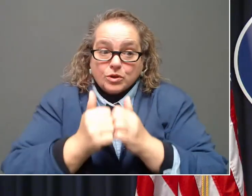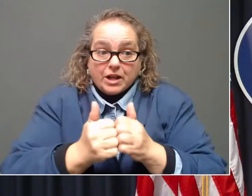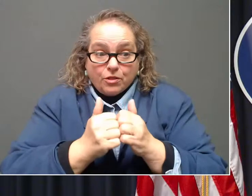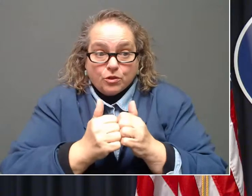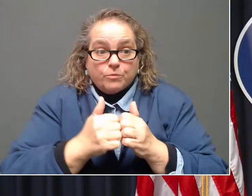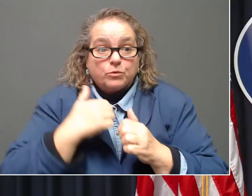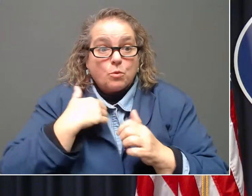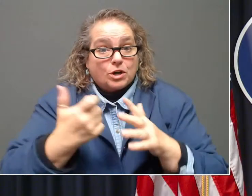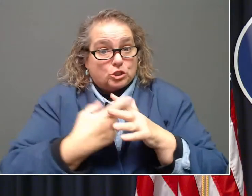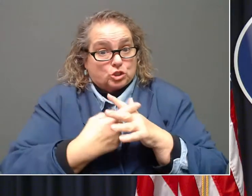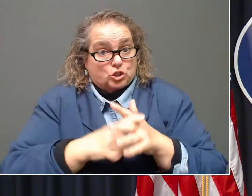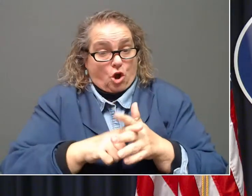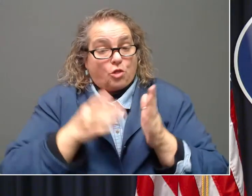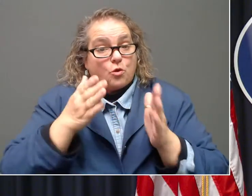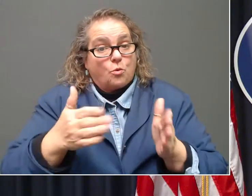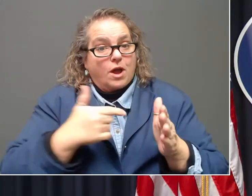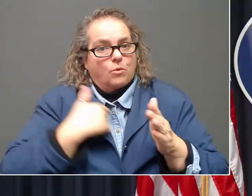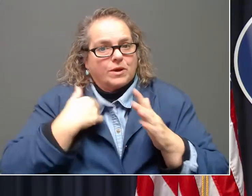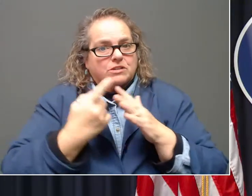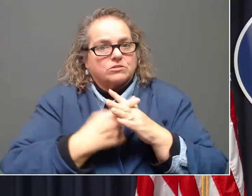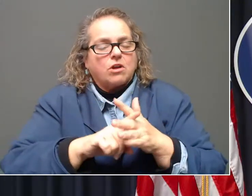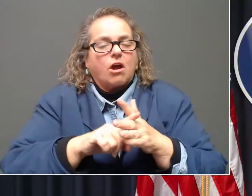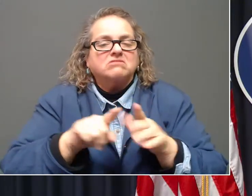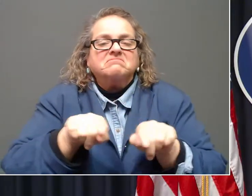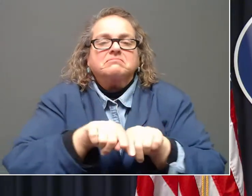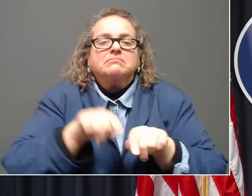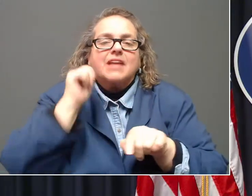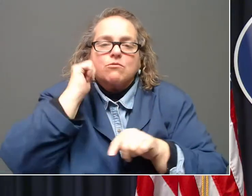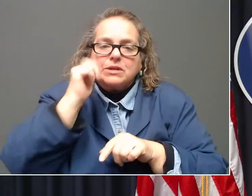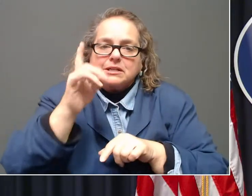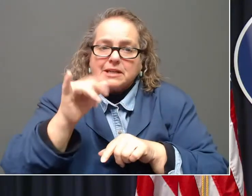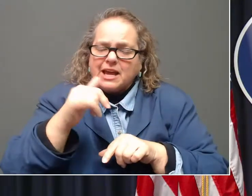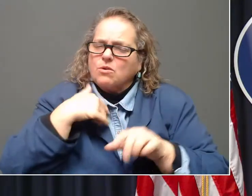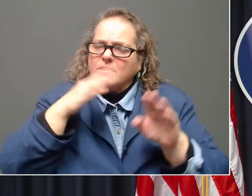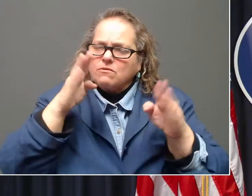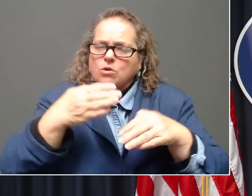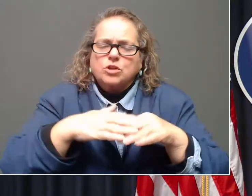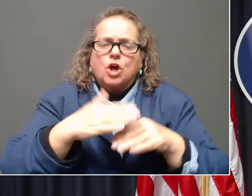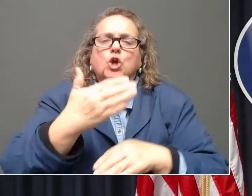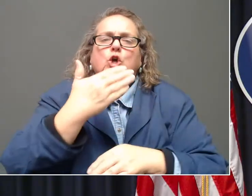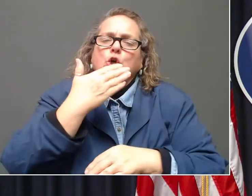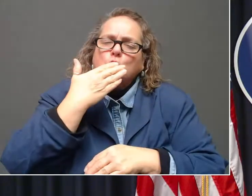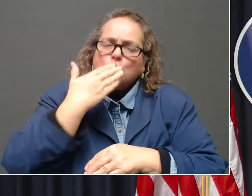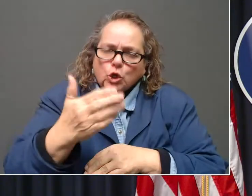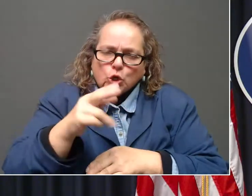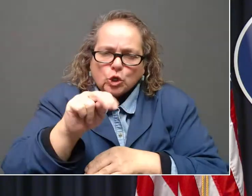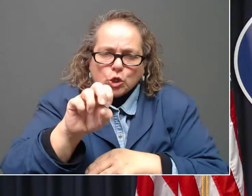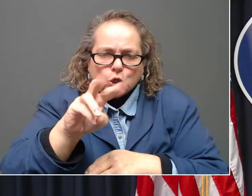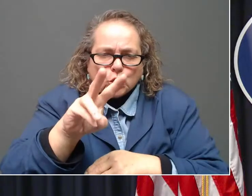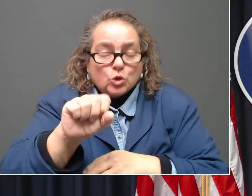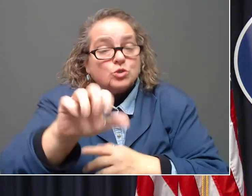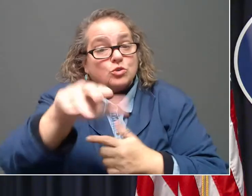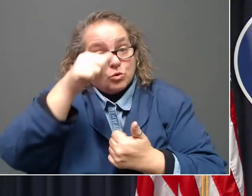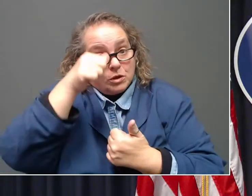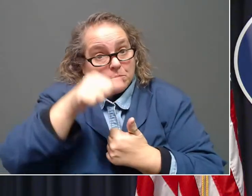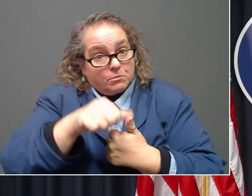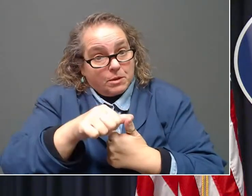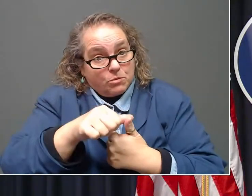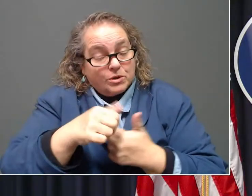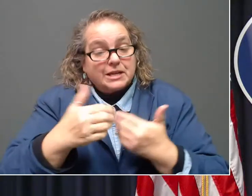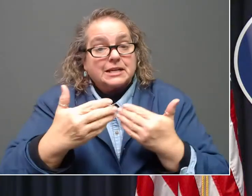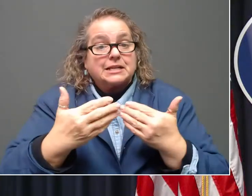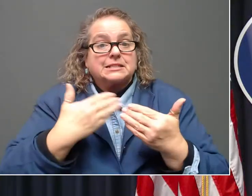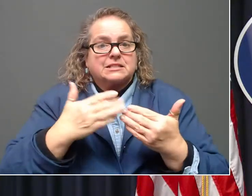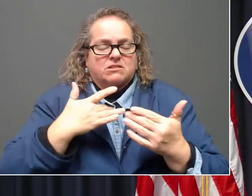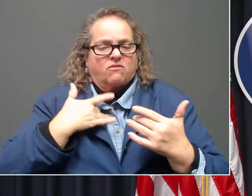start most of our days, by focusing on some good news. Remember, it's easy to get down during these